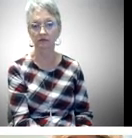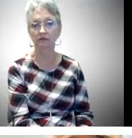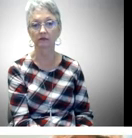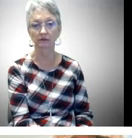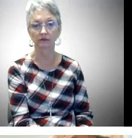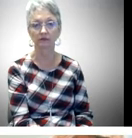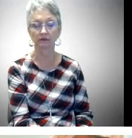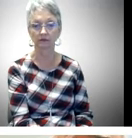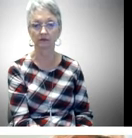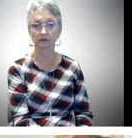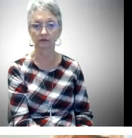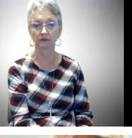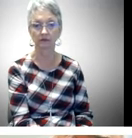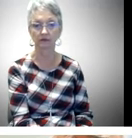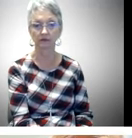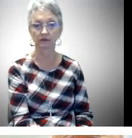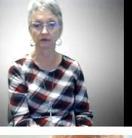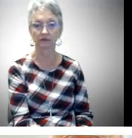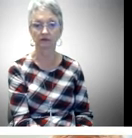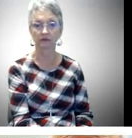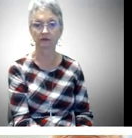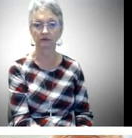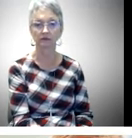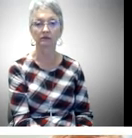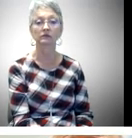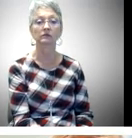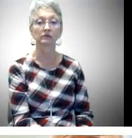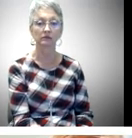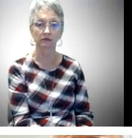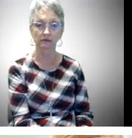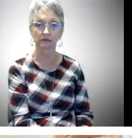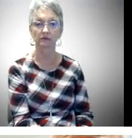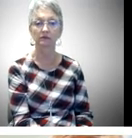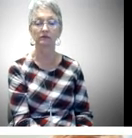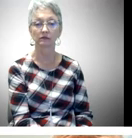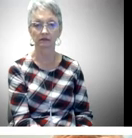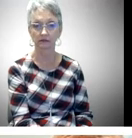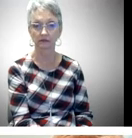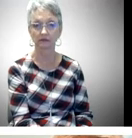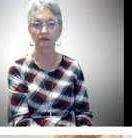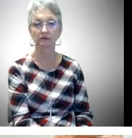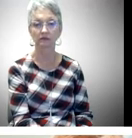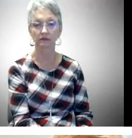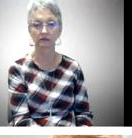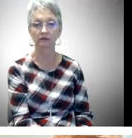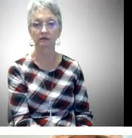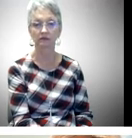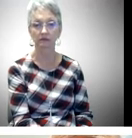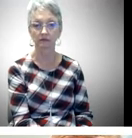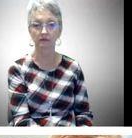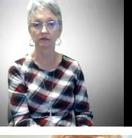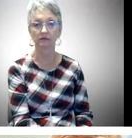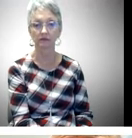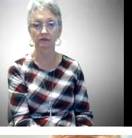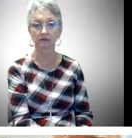whatever to support a restoration of capacity. And so that the person goes to court and says, I no longer need a